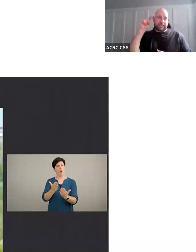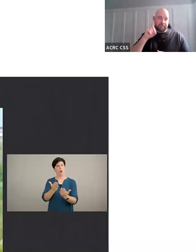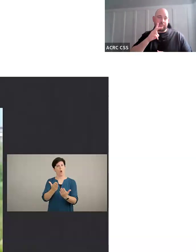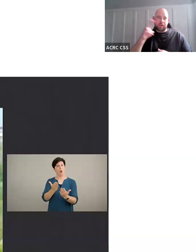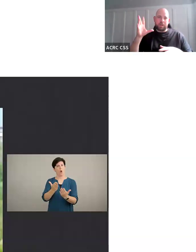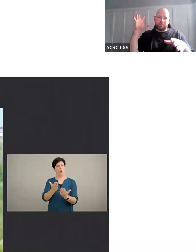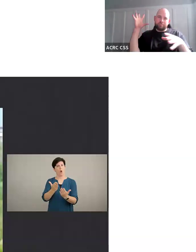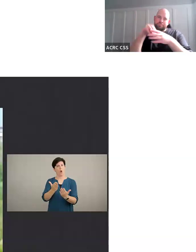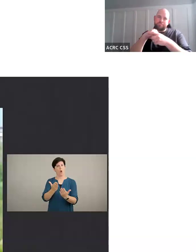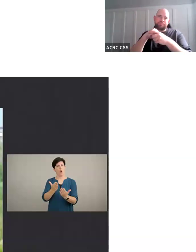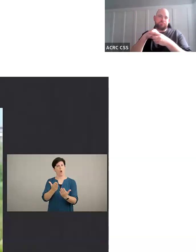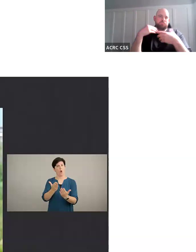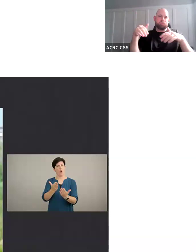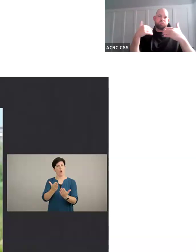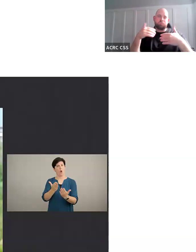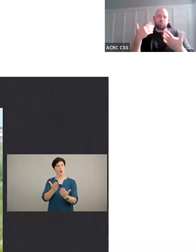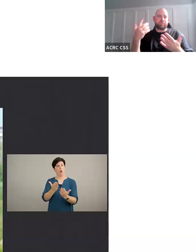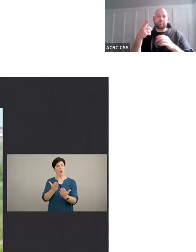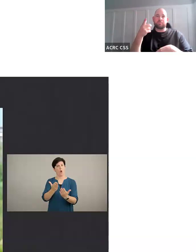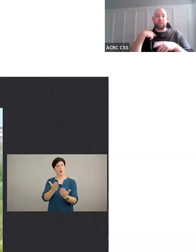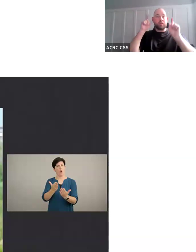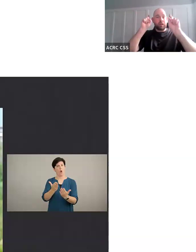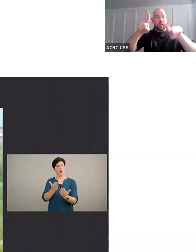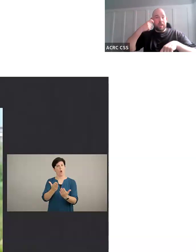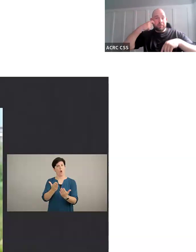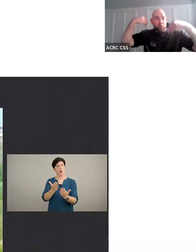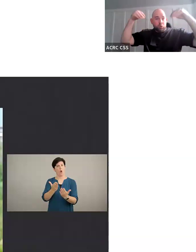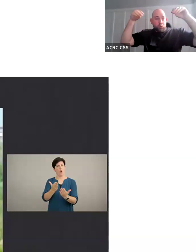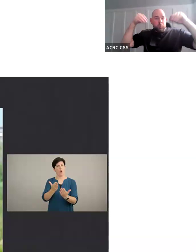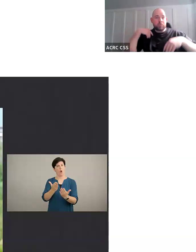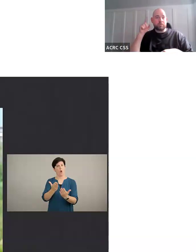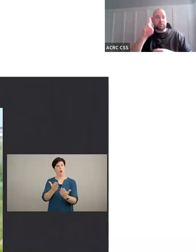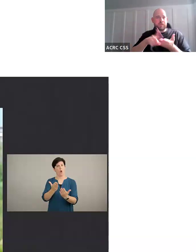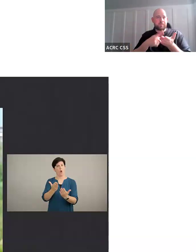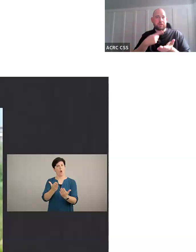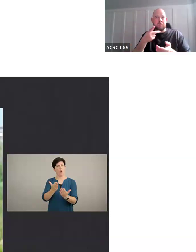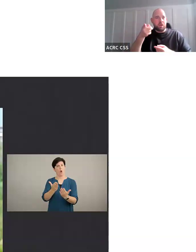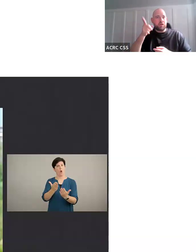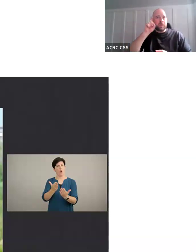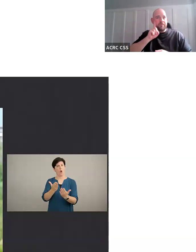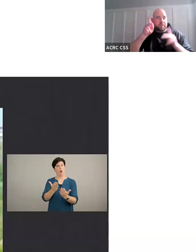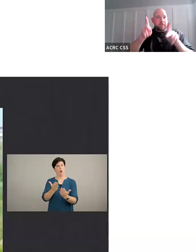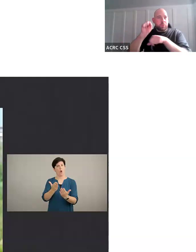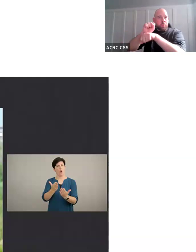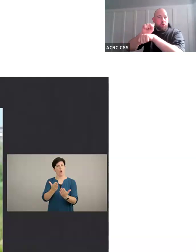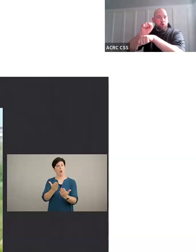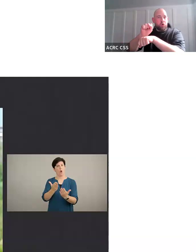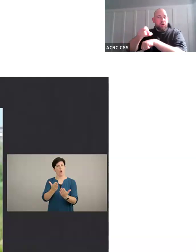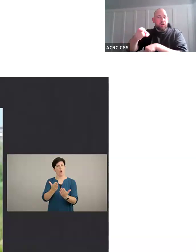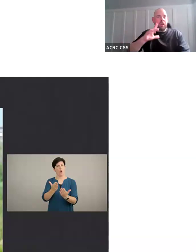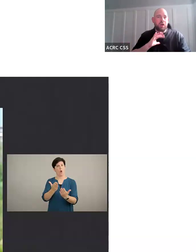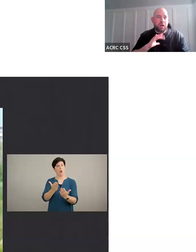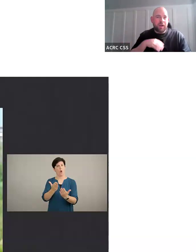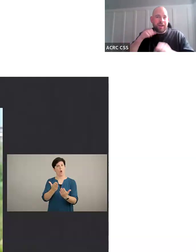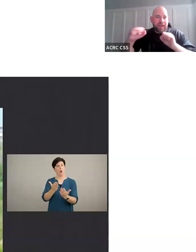Another company that is fantastic when it comes to inclusiveness is Apple. Going to even just an Apple store. Sometimes